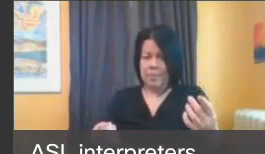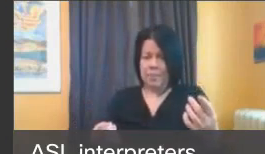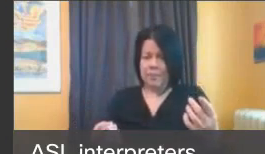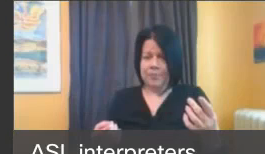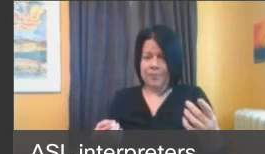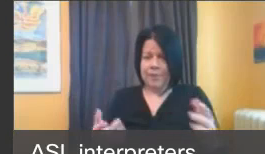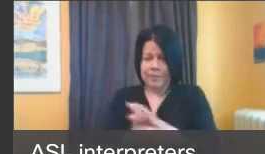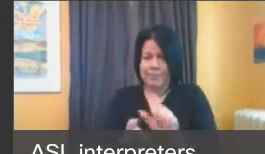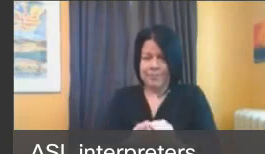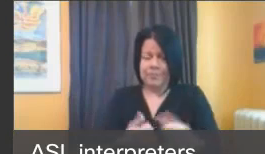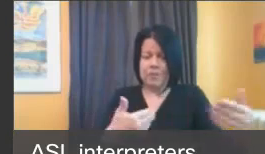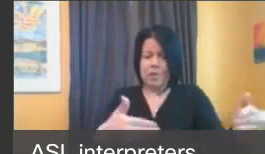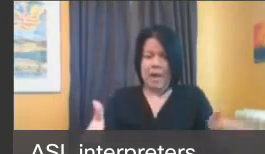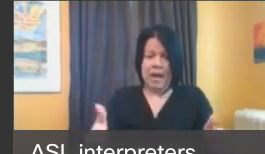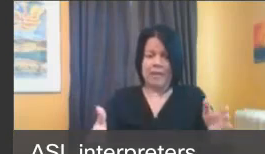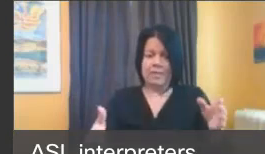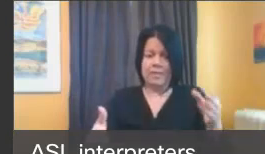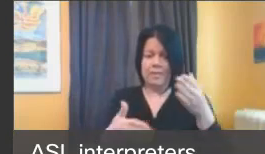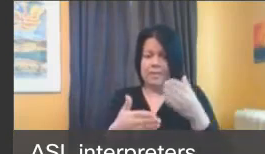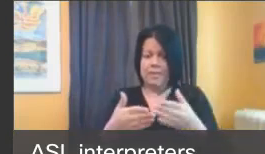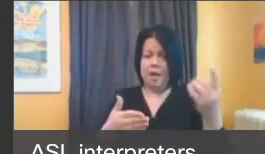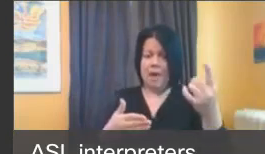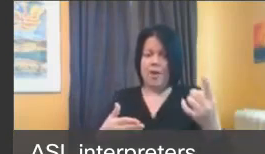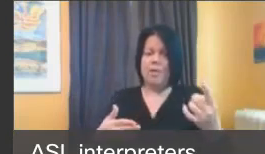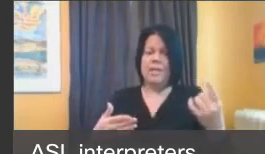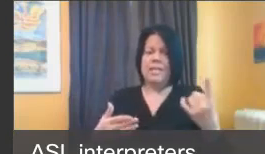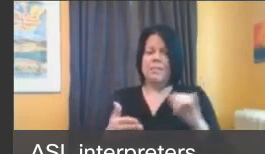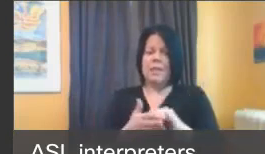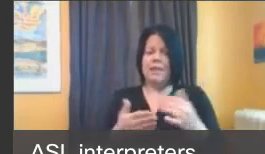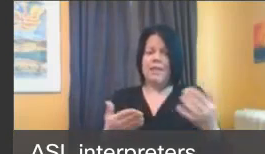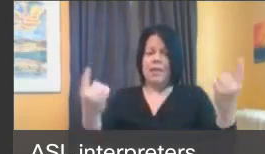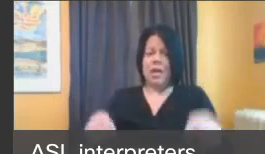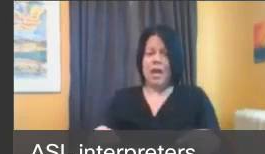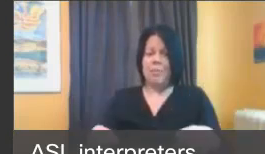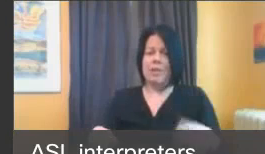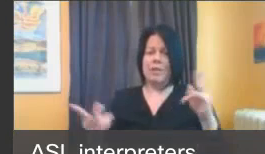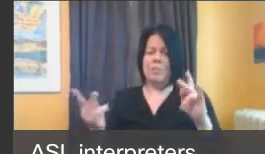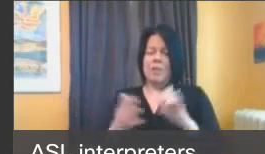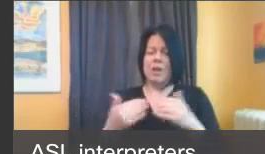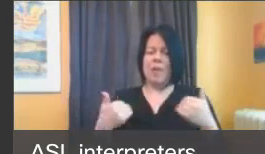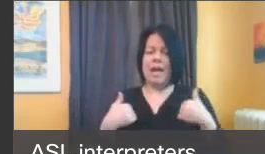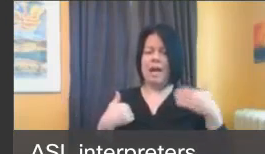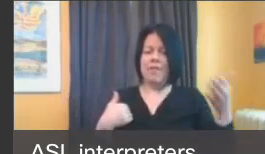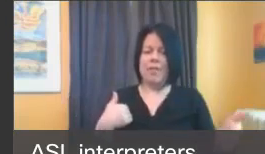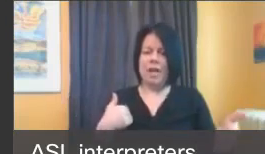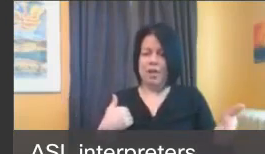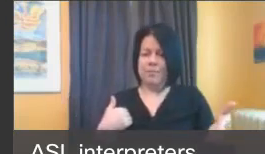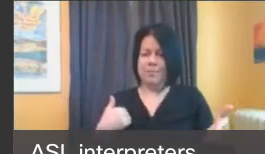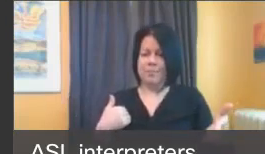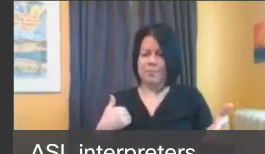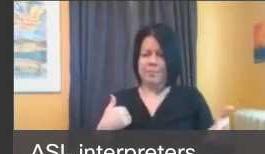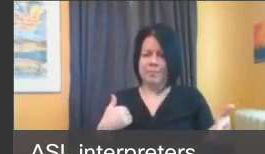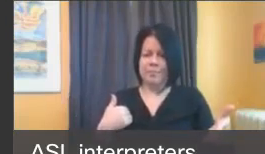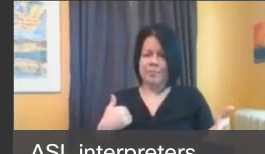boxes somehow, or, you know, if something like that were to happen, the people that we have there are not